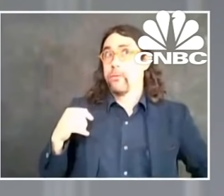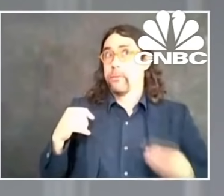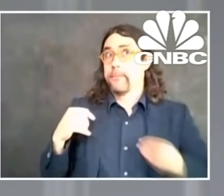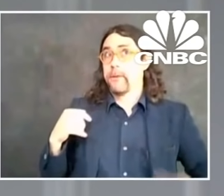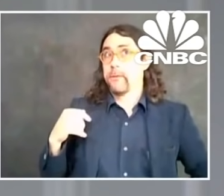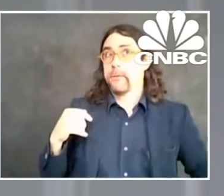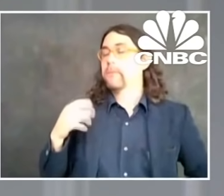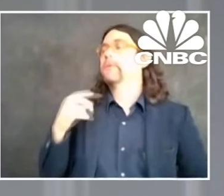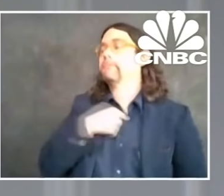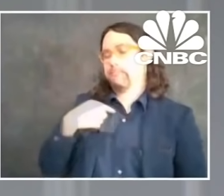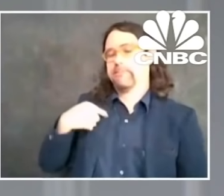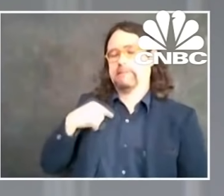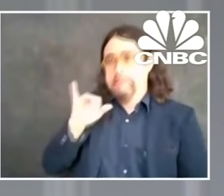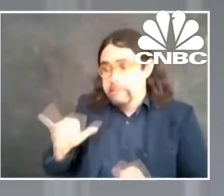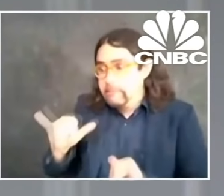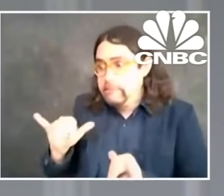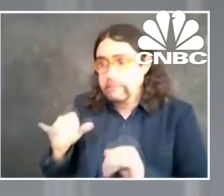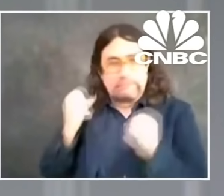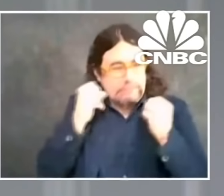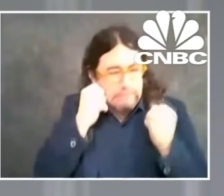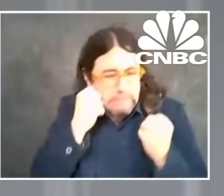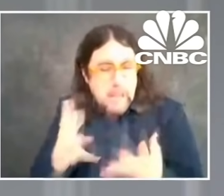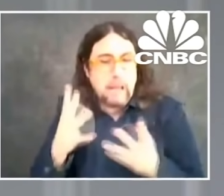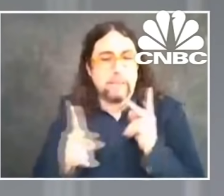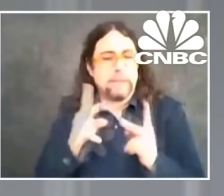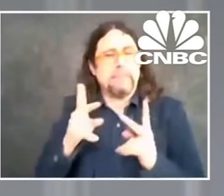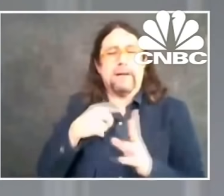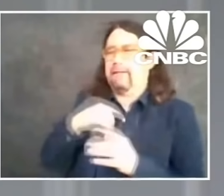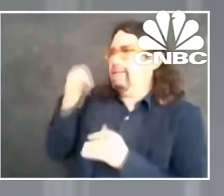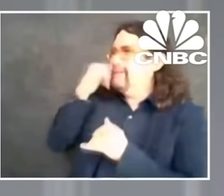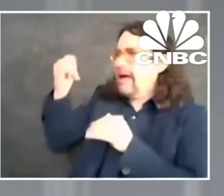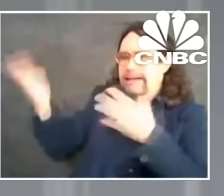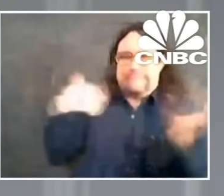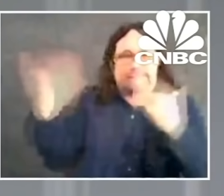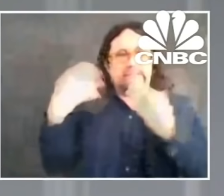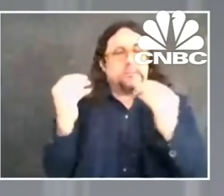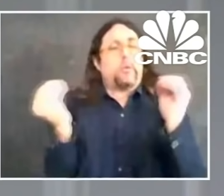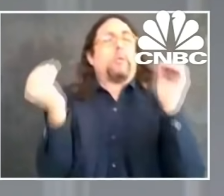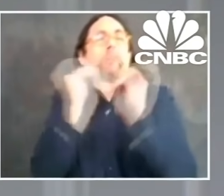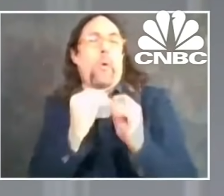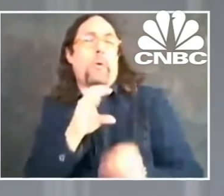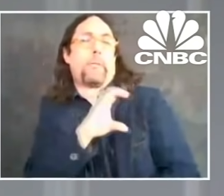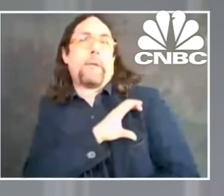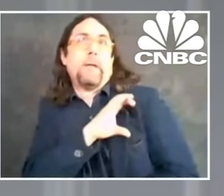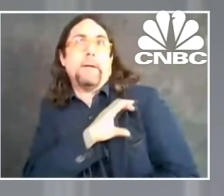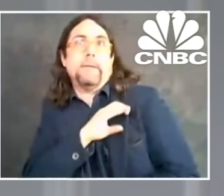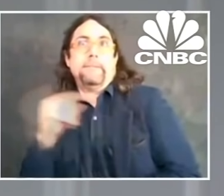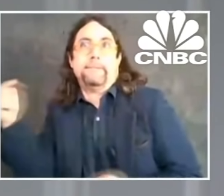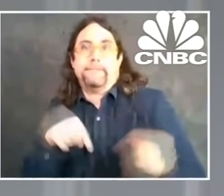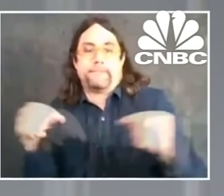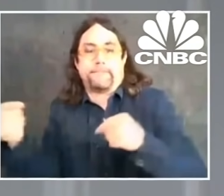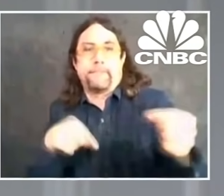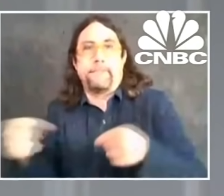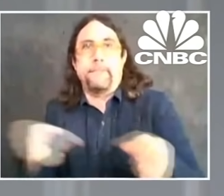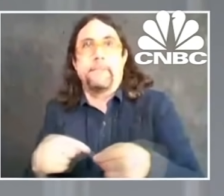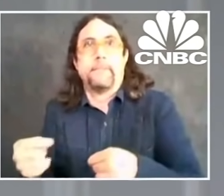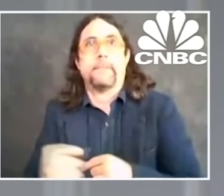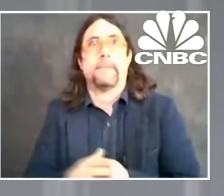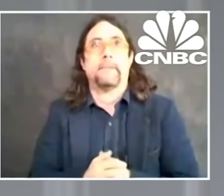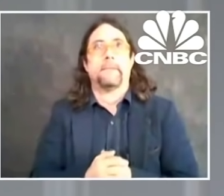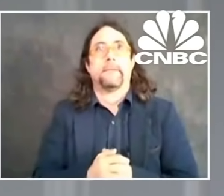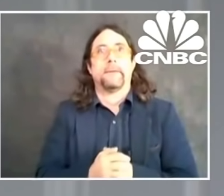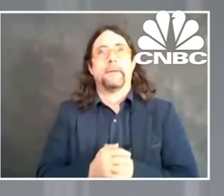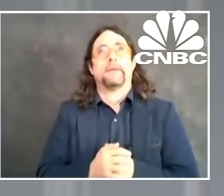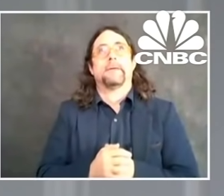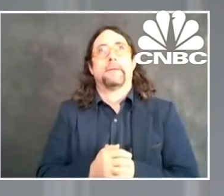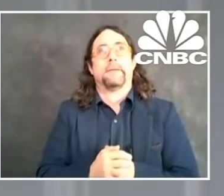short time, that crowd was dispersed. And a number, I think the final tally I saw was 12 summonses were issued